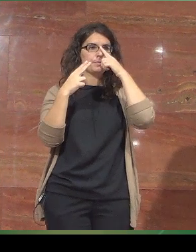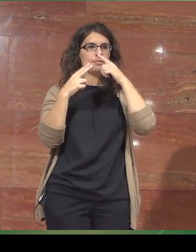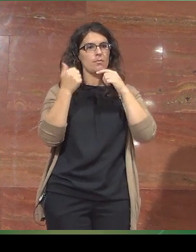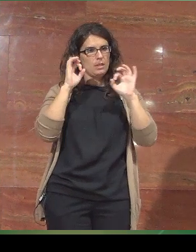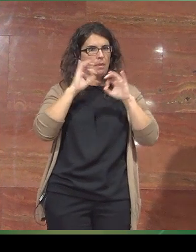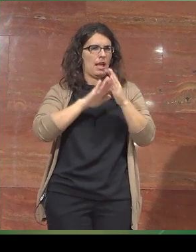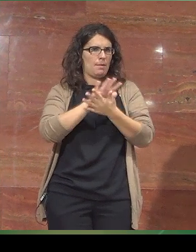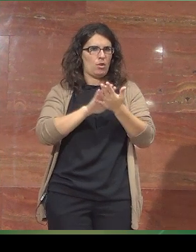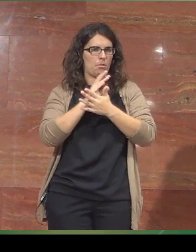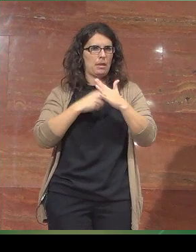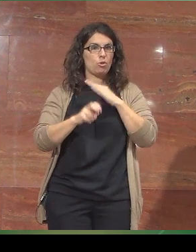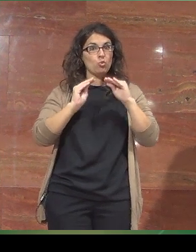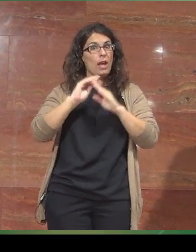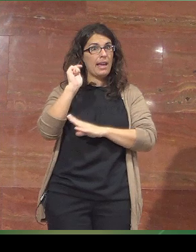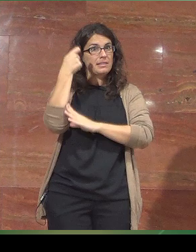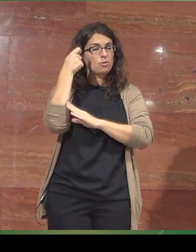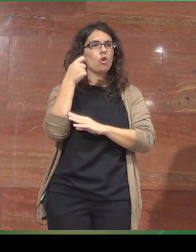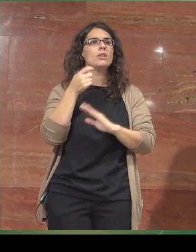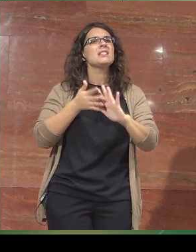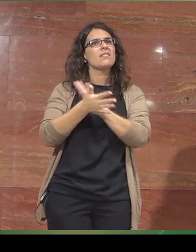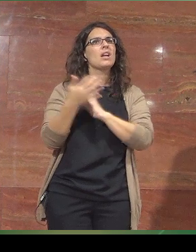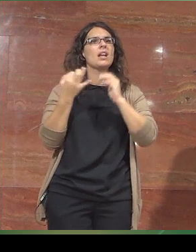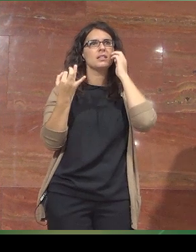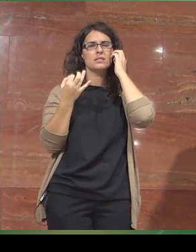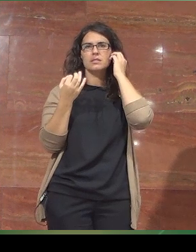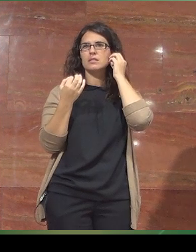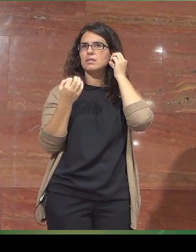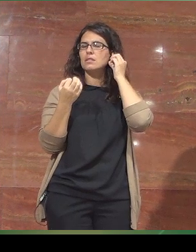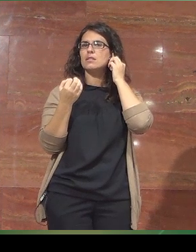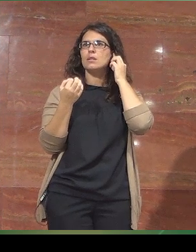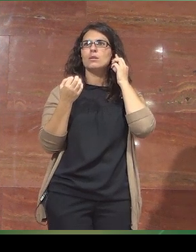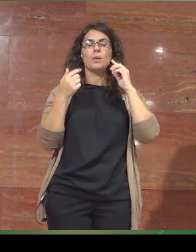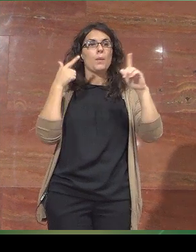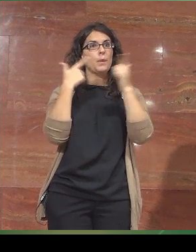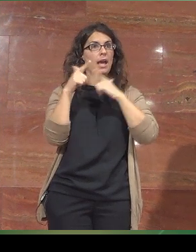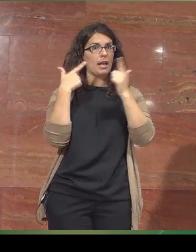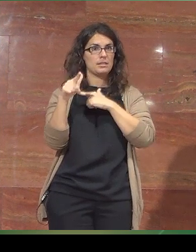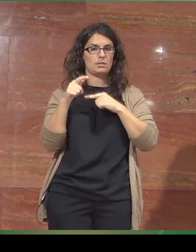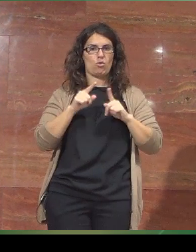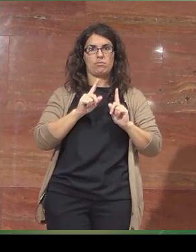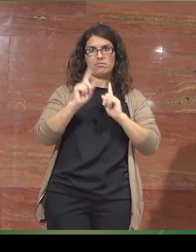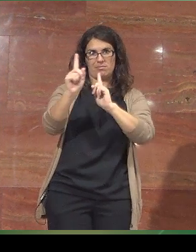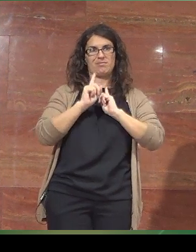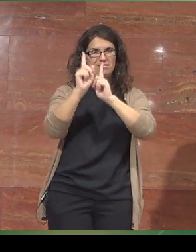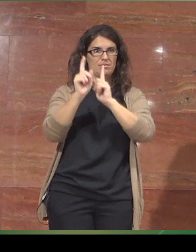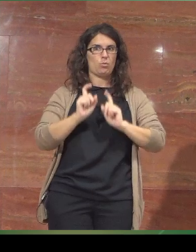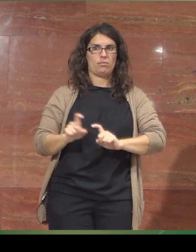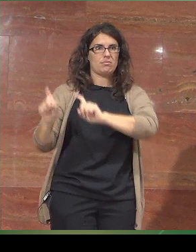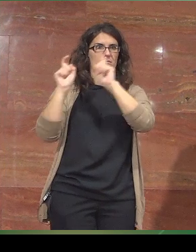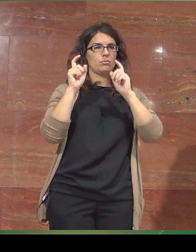meant that many journeys were being made by train, by the underground, when they could have actually been made on